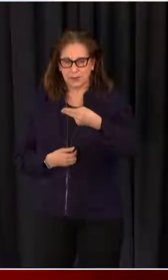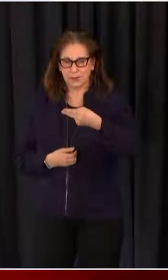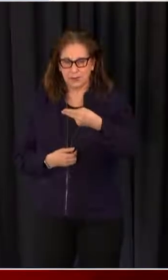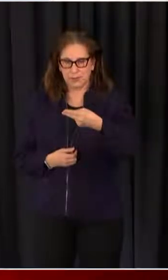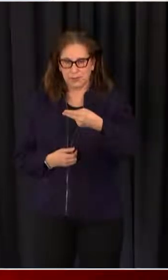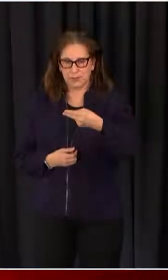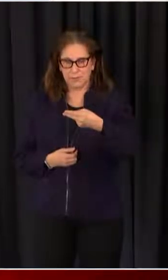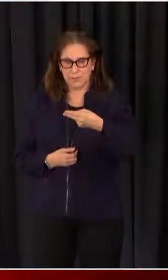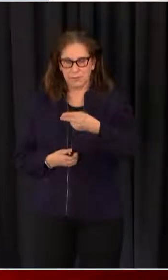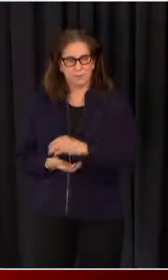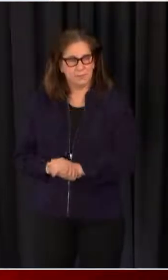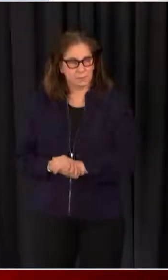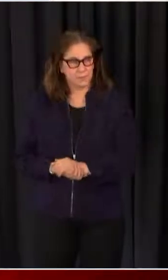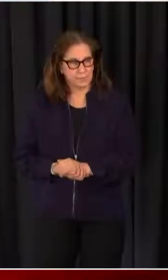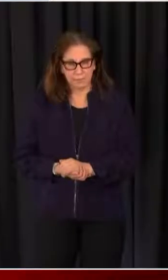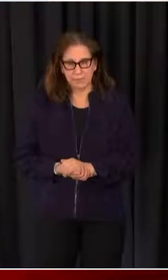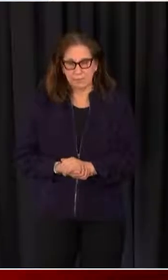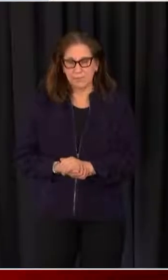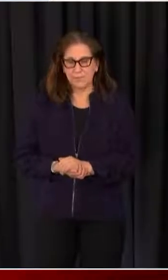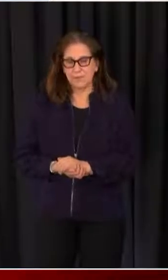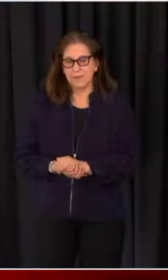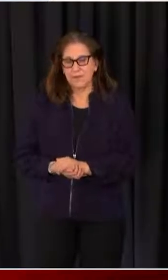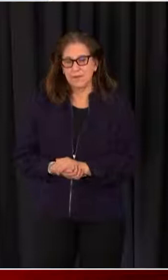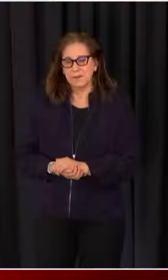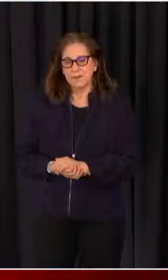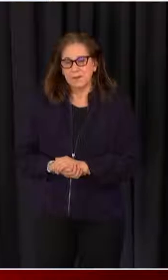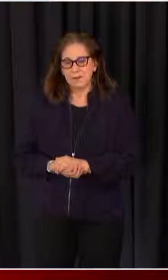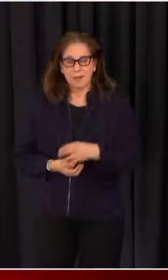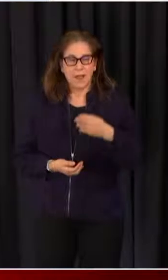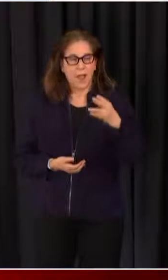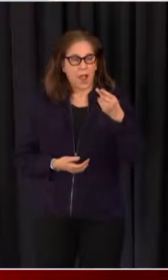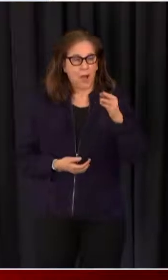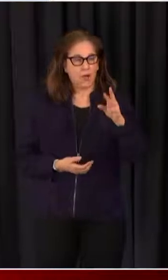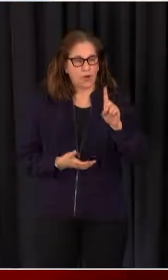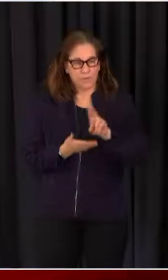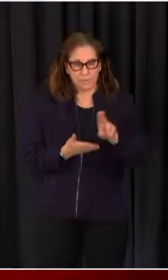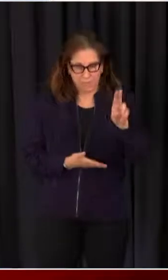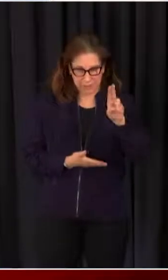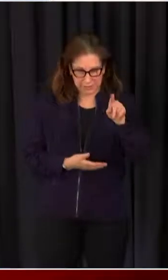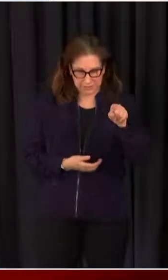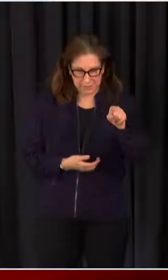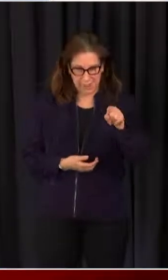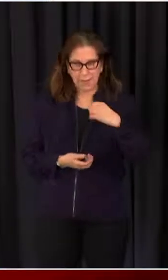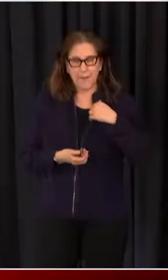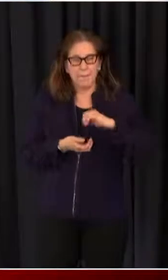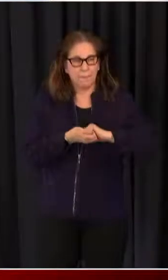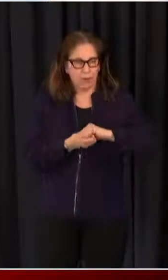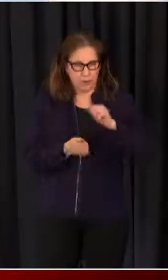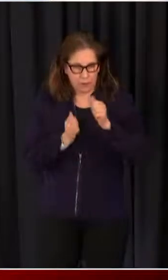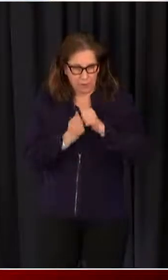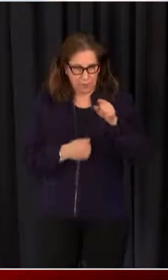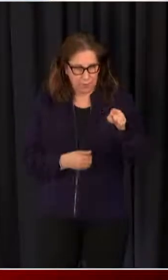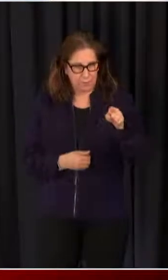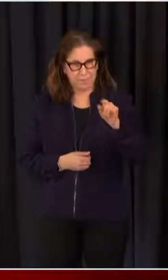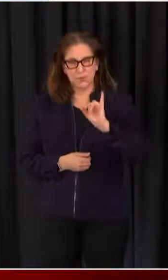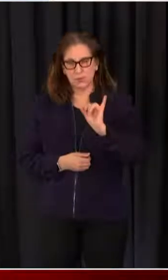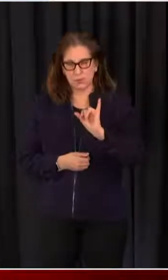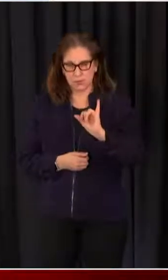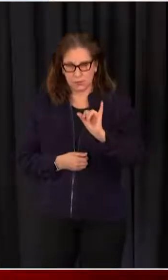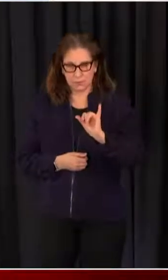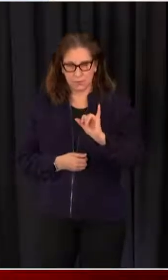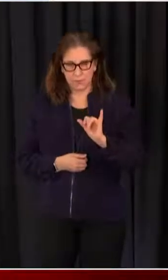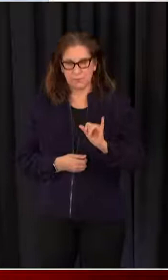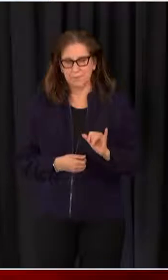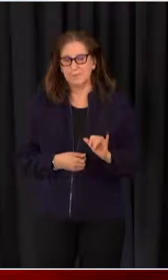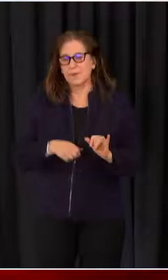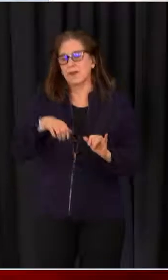days at Entertainment and Sports Arena. One Medical also provides services at ESA during the week. Thank you, Mayor.